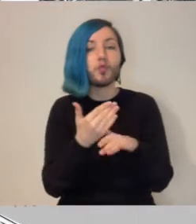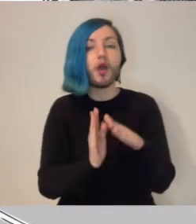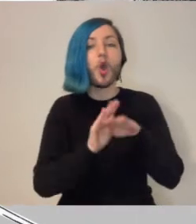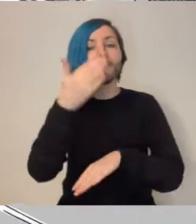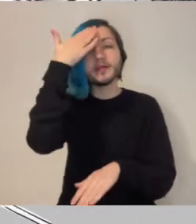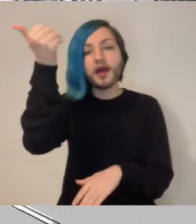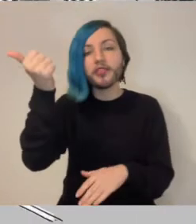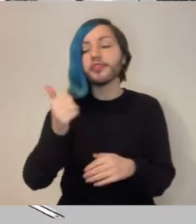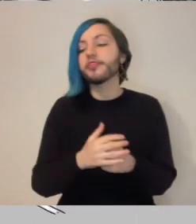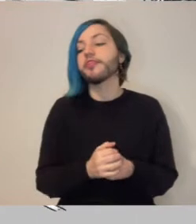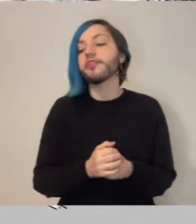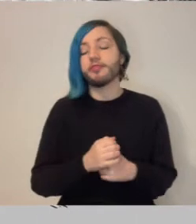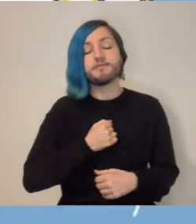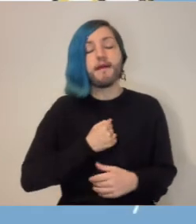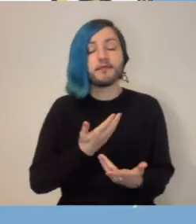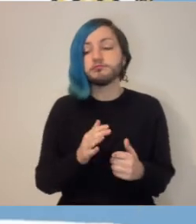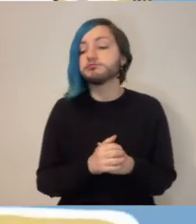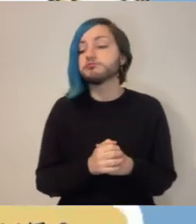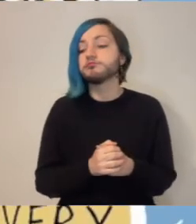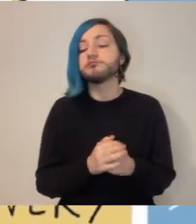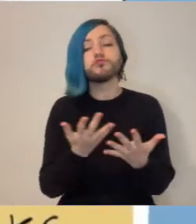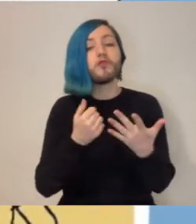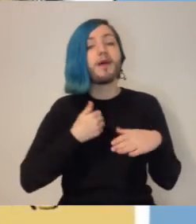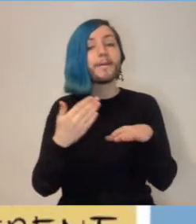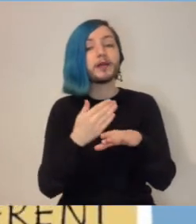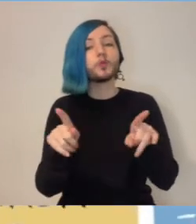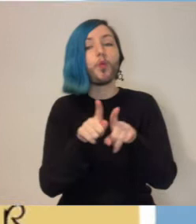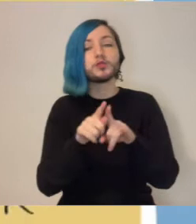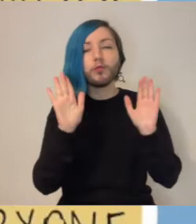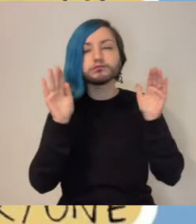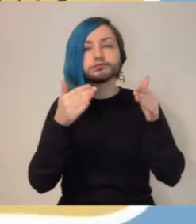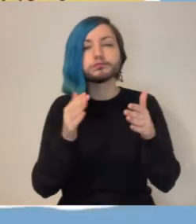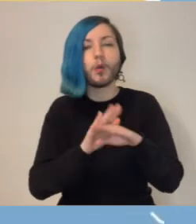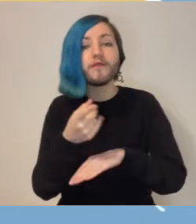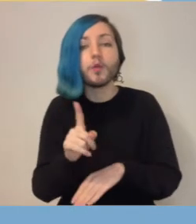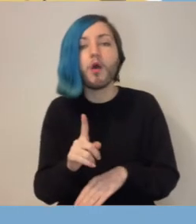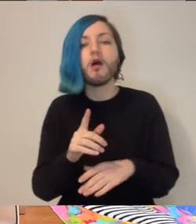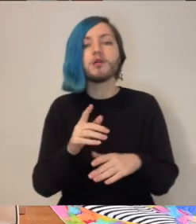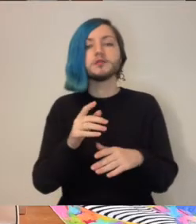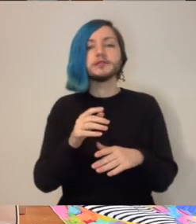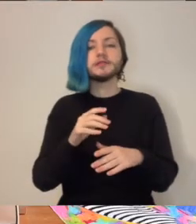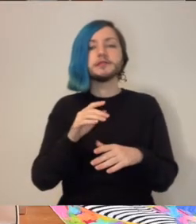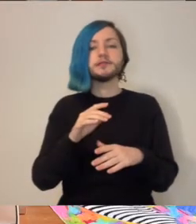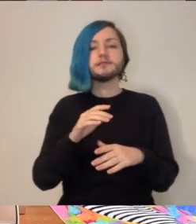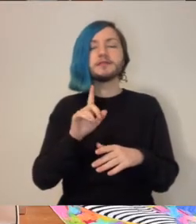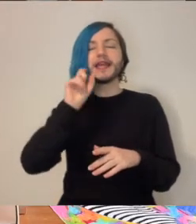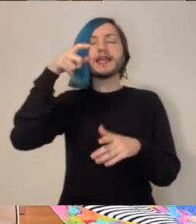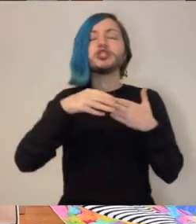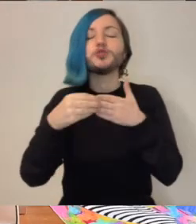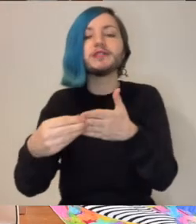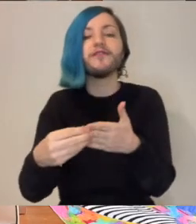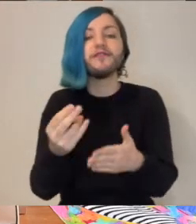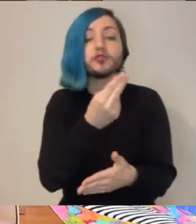and make a lot of work about my mental health. A lot of my practice also focuses on drawing